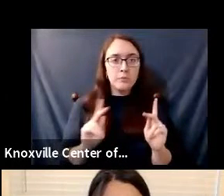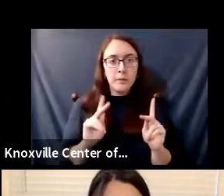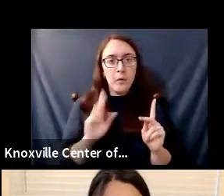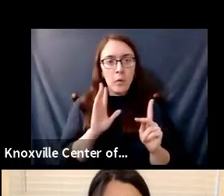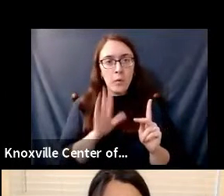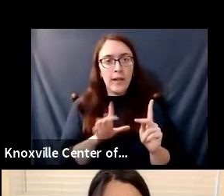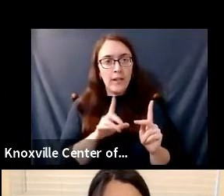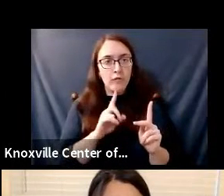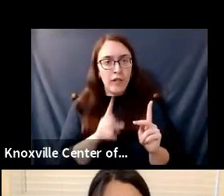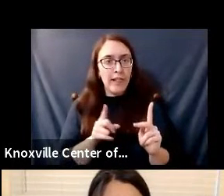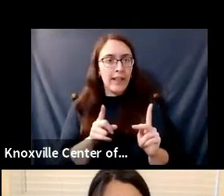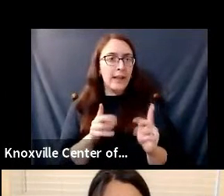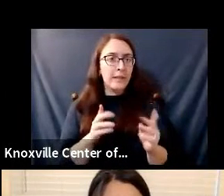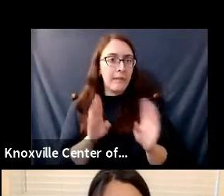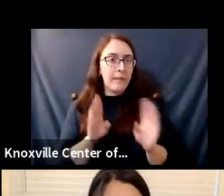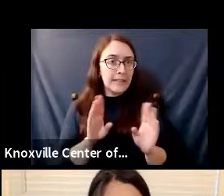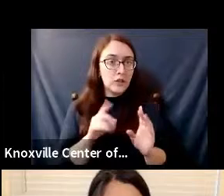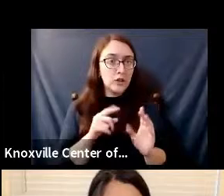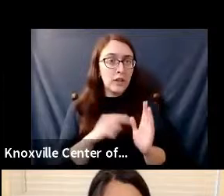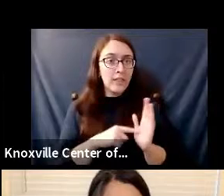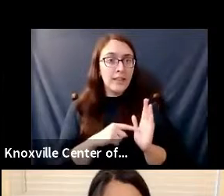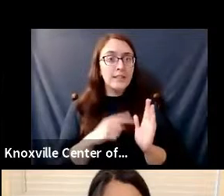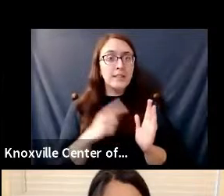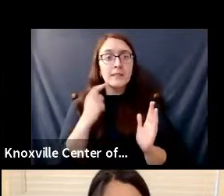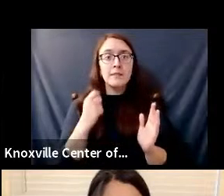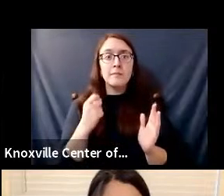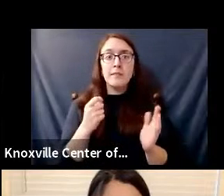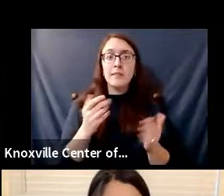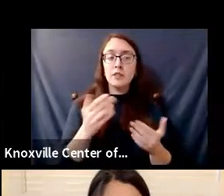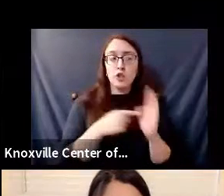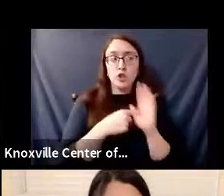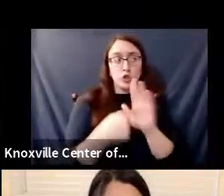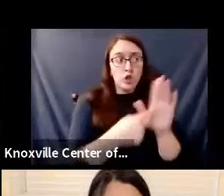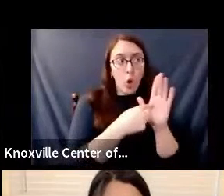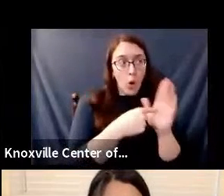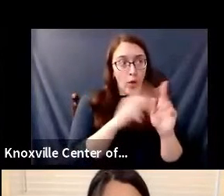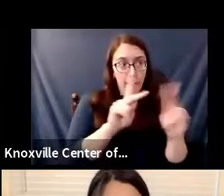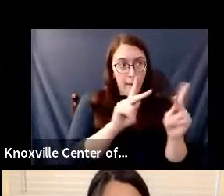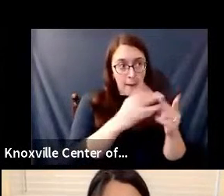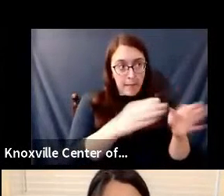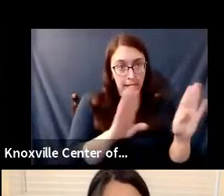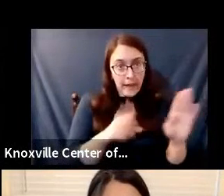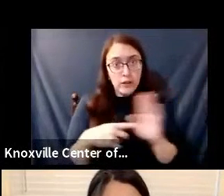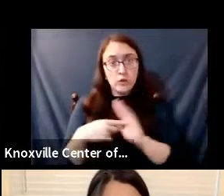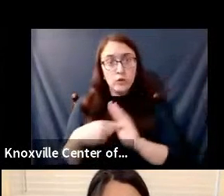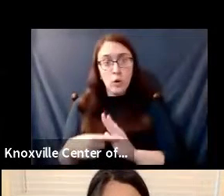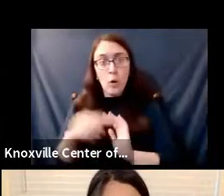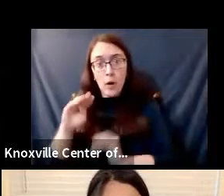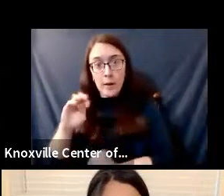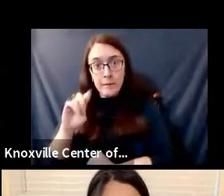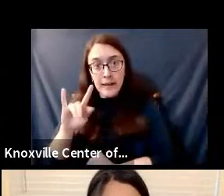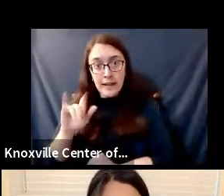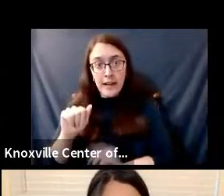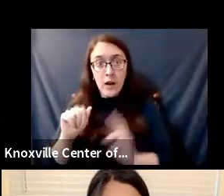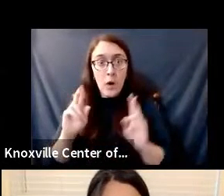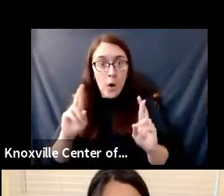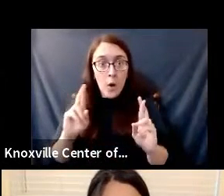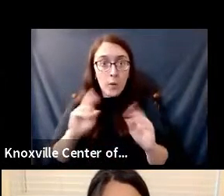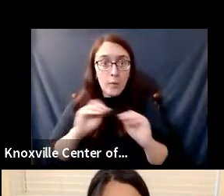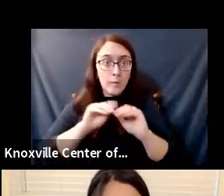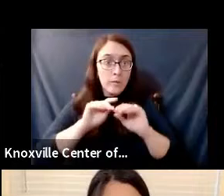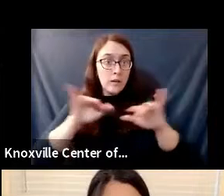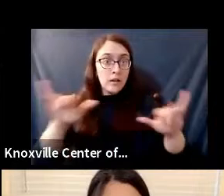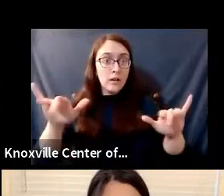that the desire is that between the public seeing it and the media seeing it, that it does get really disseminated. But one practical issue